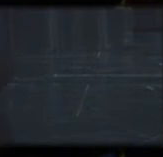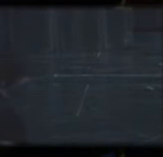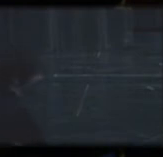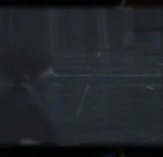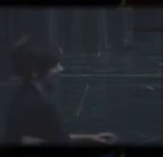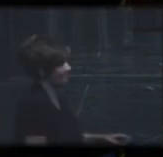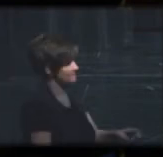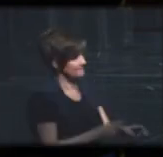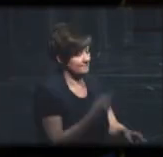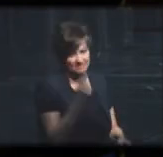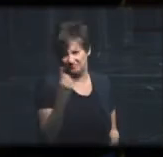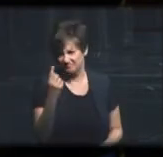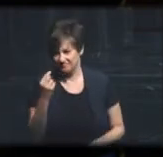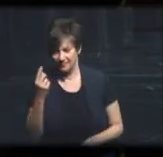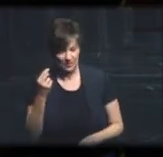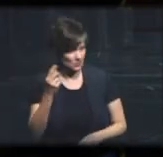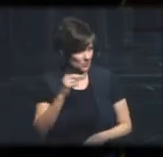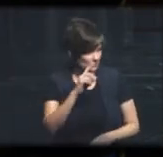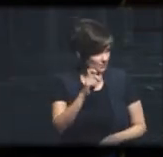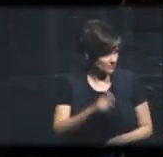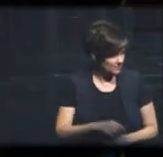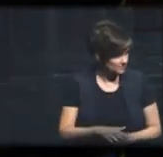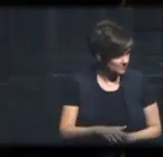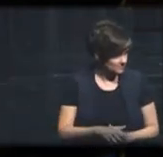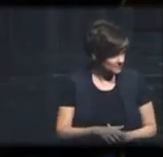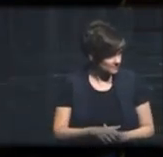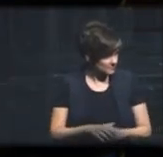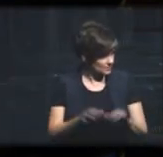Okay. One more.